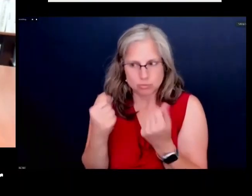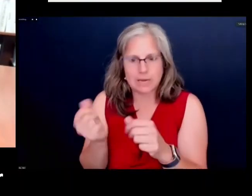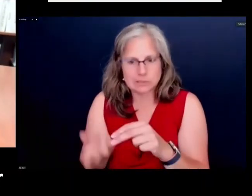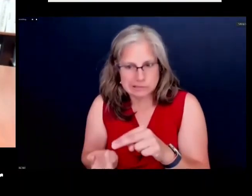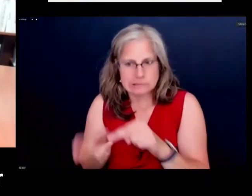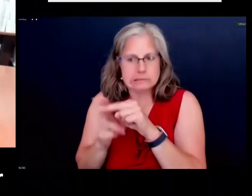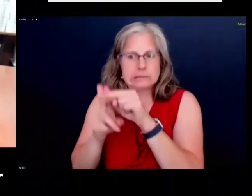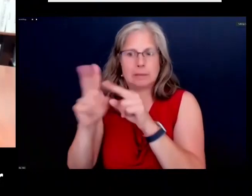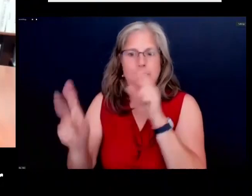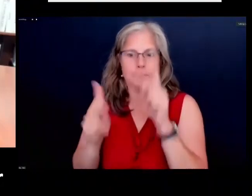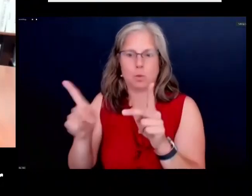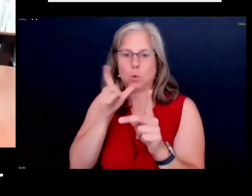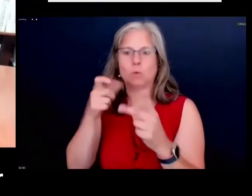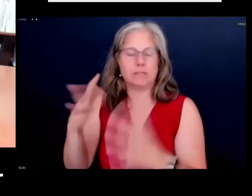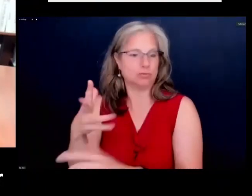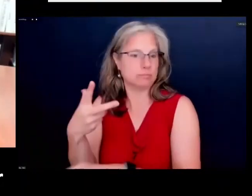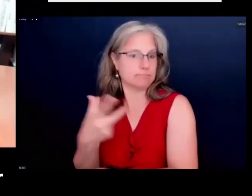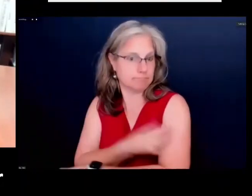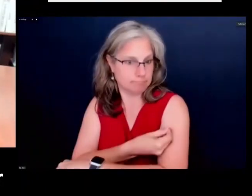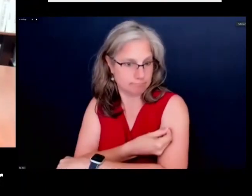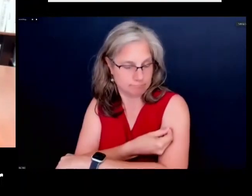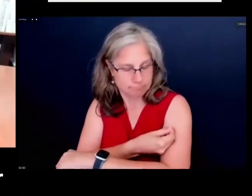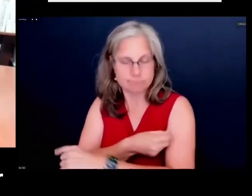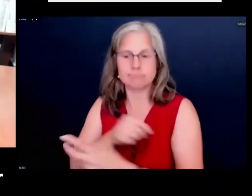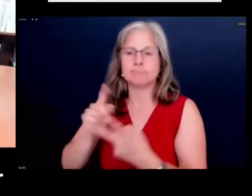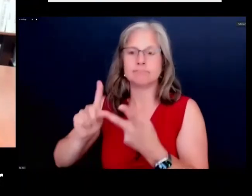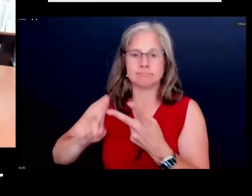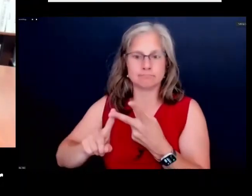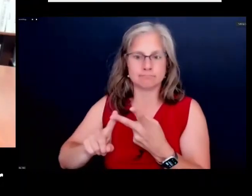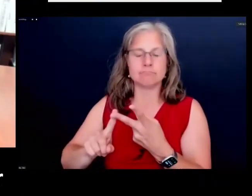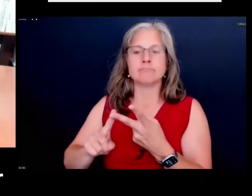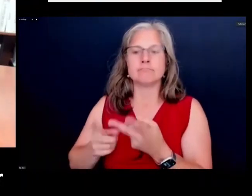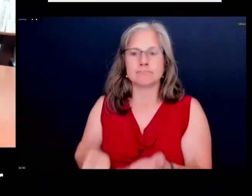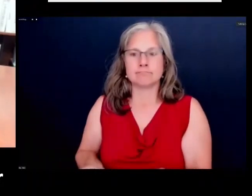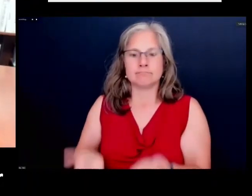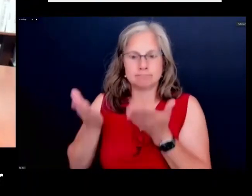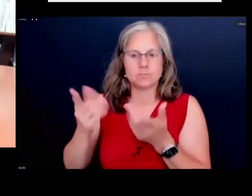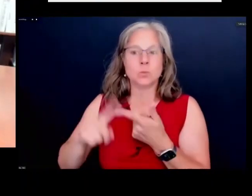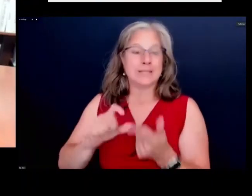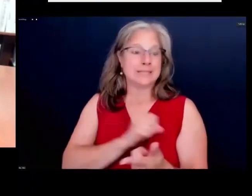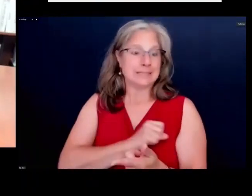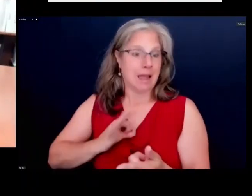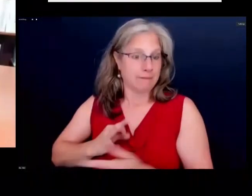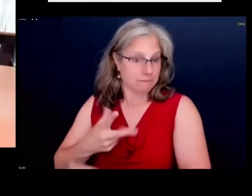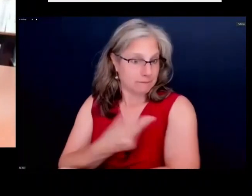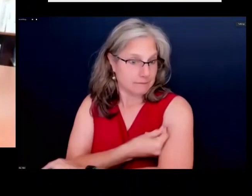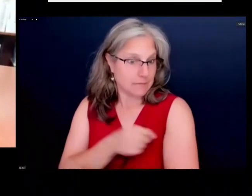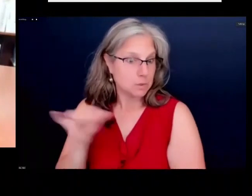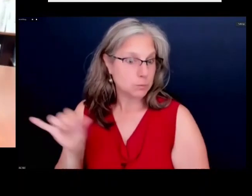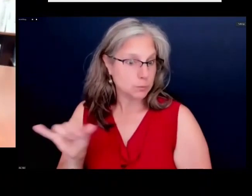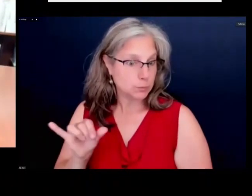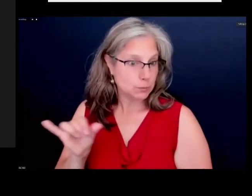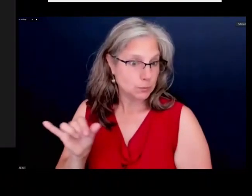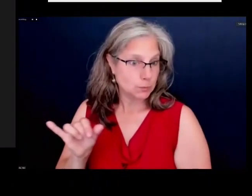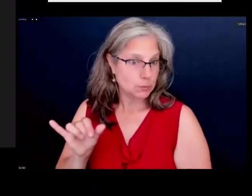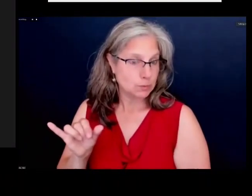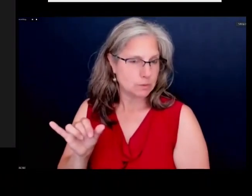the level of vaccinated residents and raise the level of vaccination among staff as well.